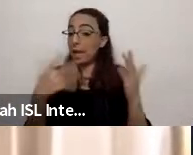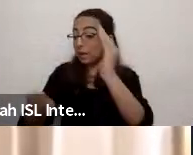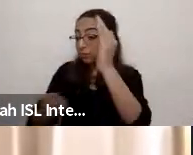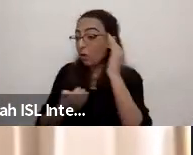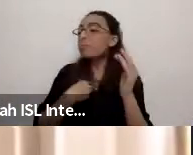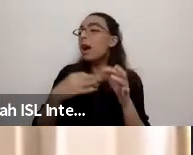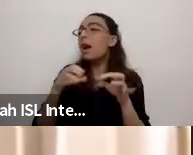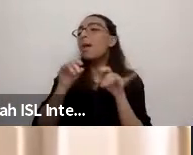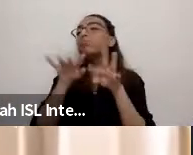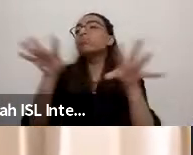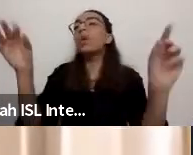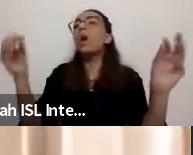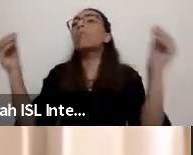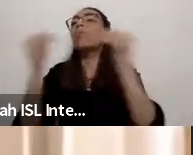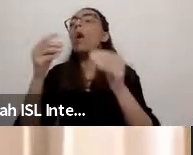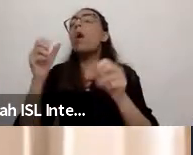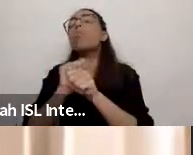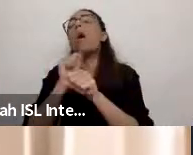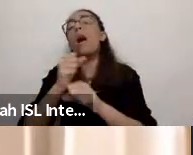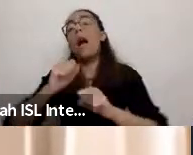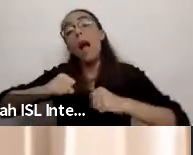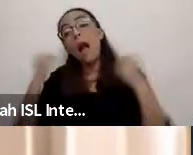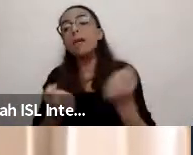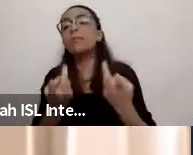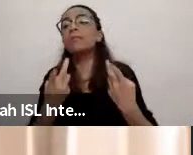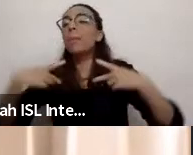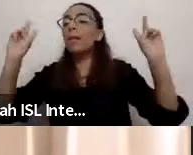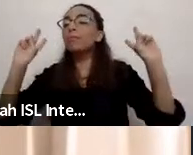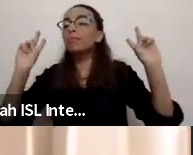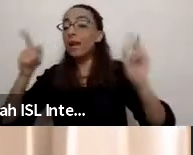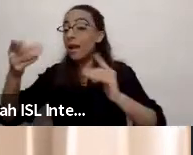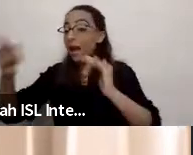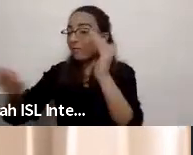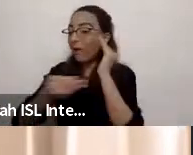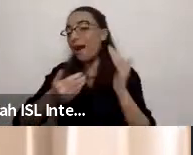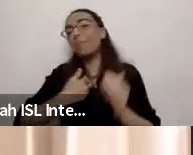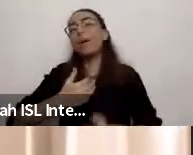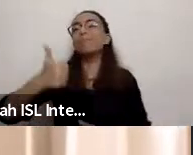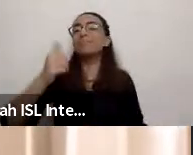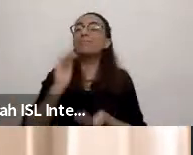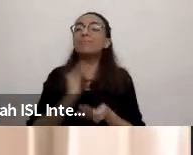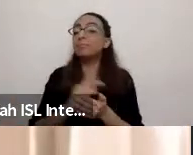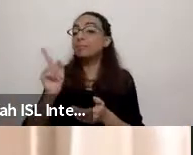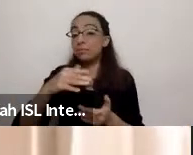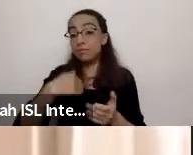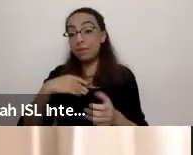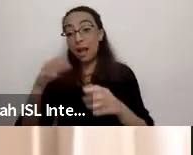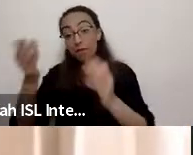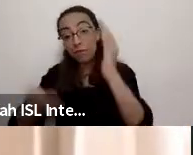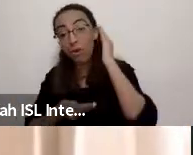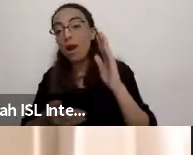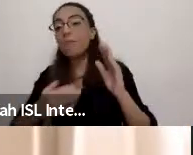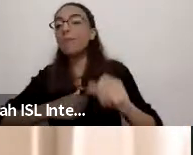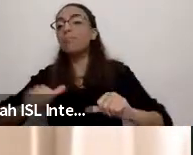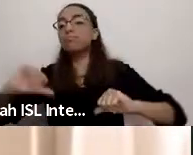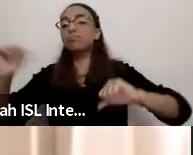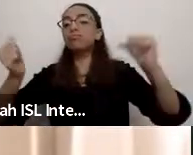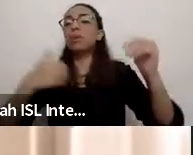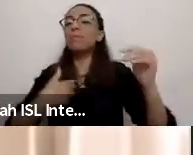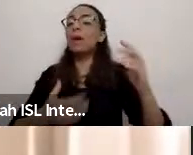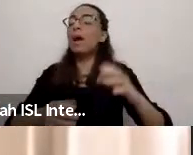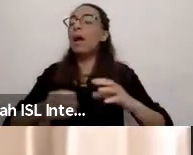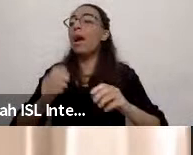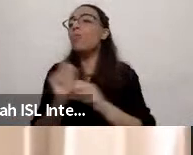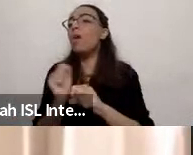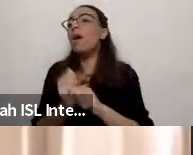inspiration to continue the journey of a lot of efforts, a journey wherein we